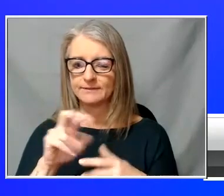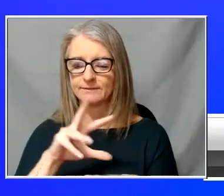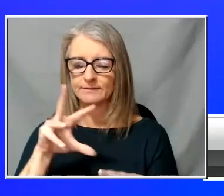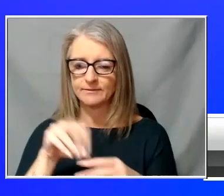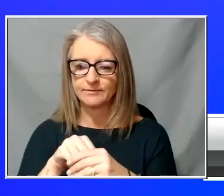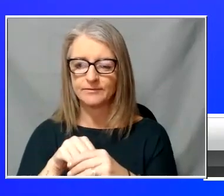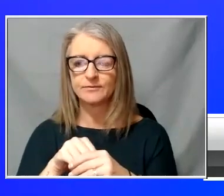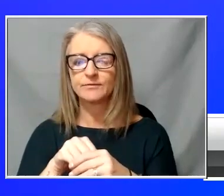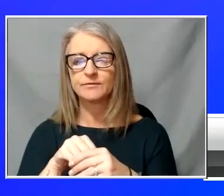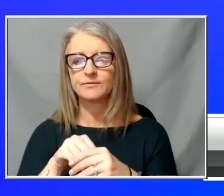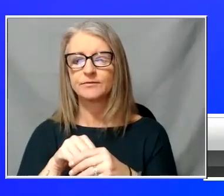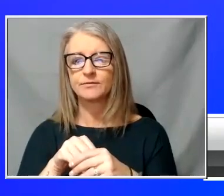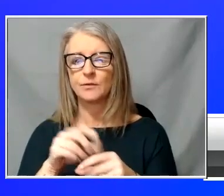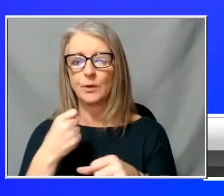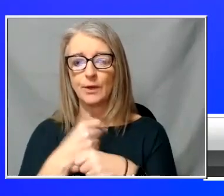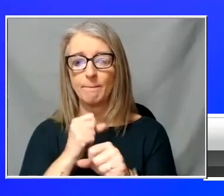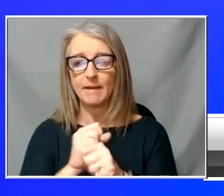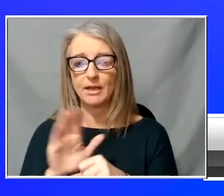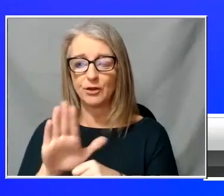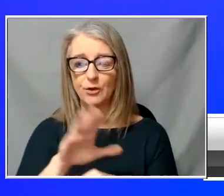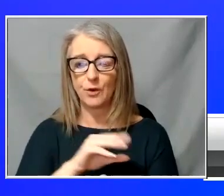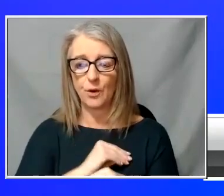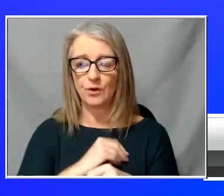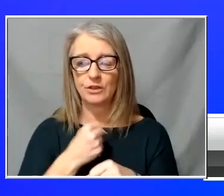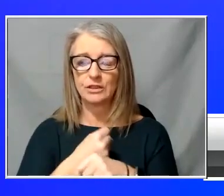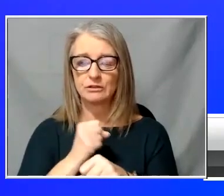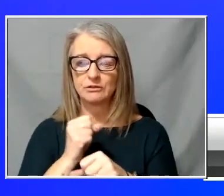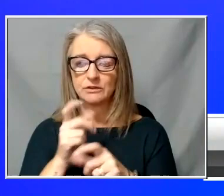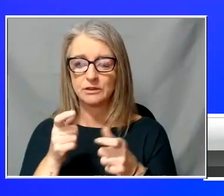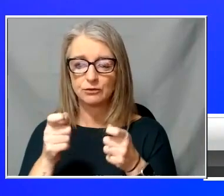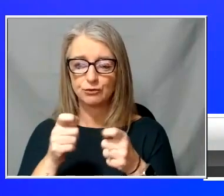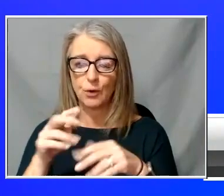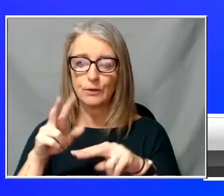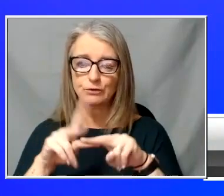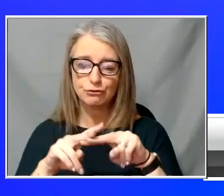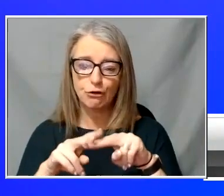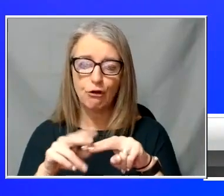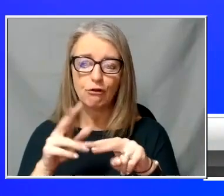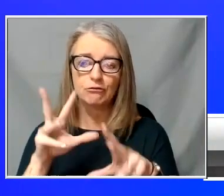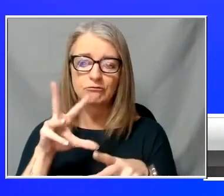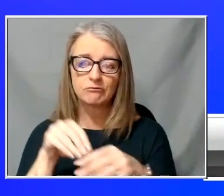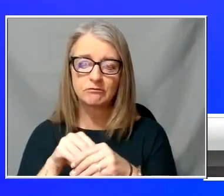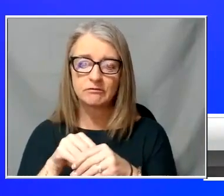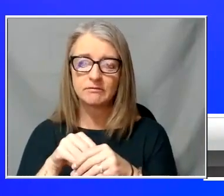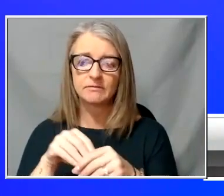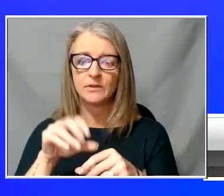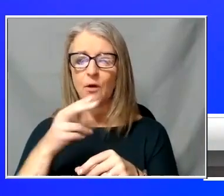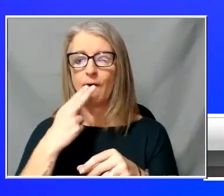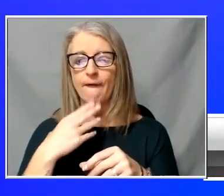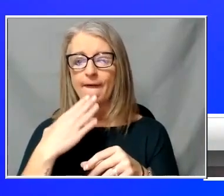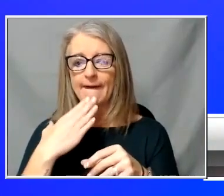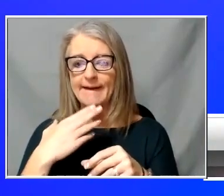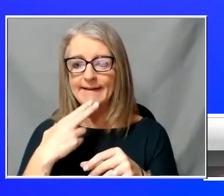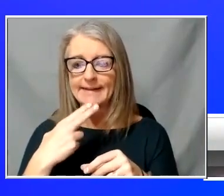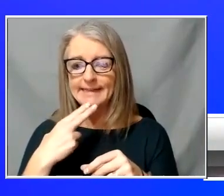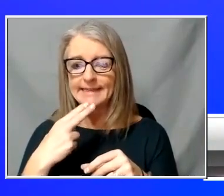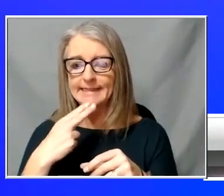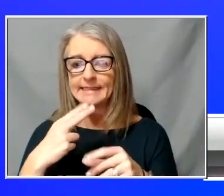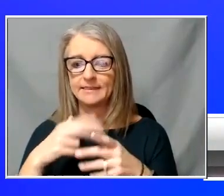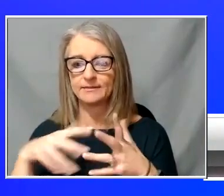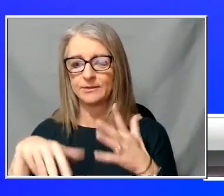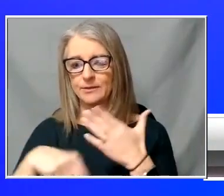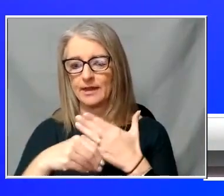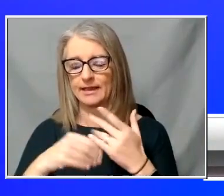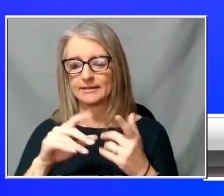make sure that you can control amount of salt, amount of syrup or honey that you add to make sure